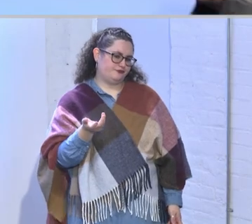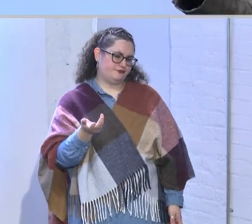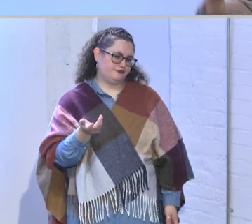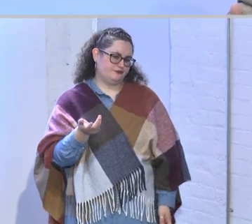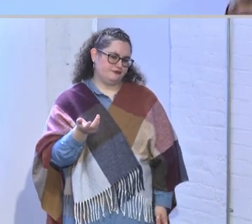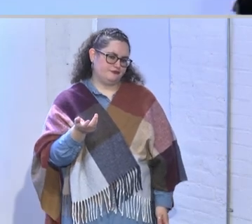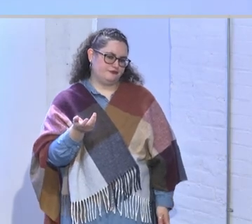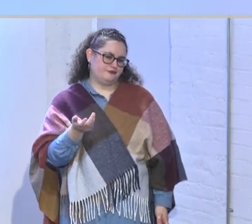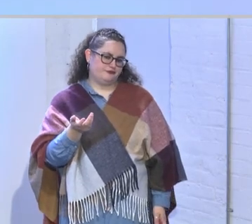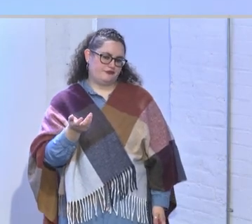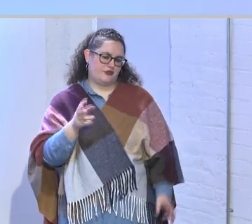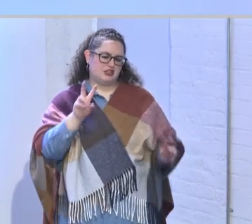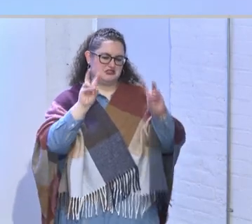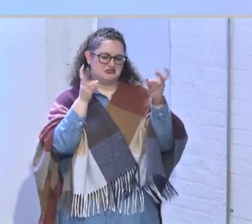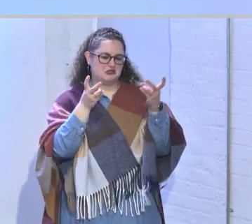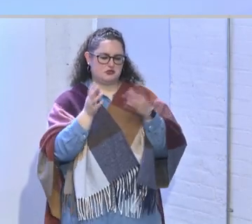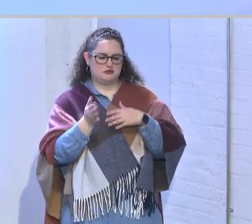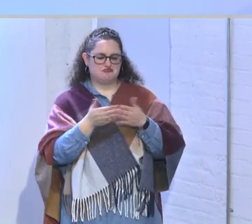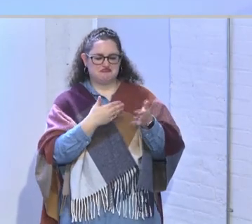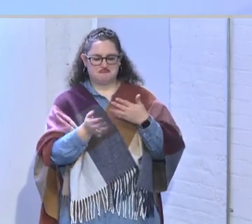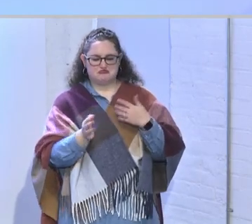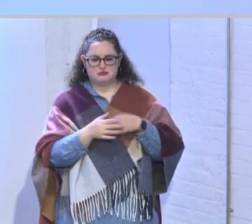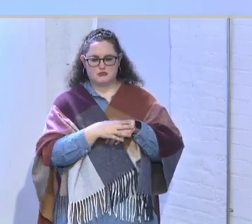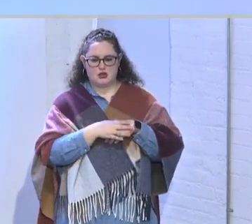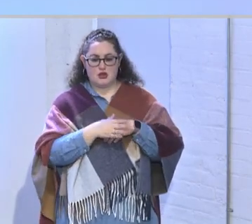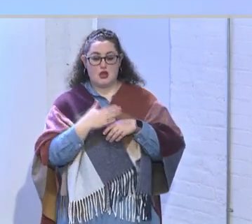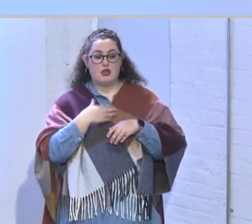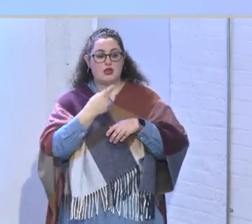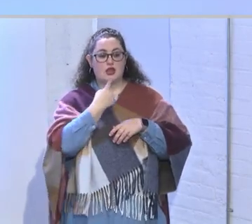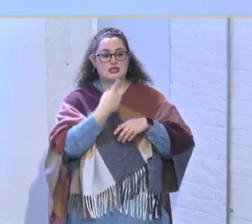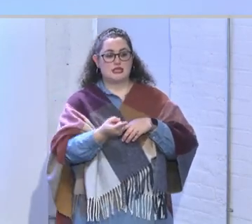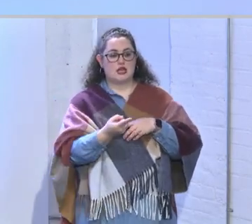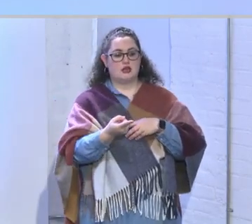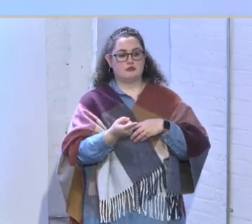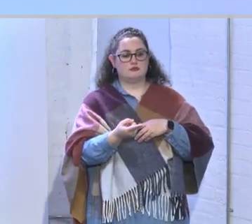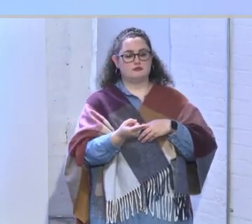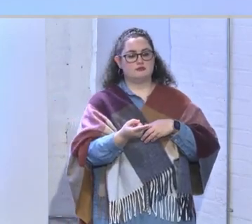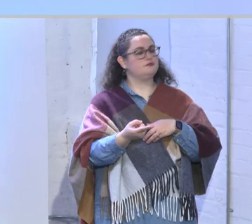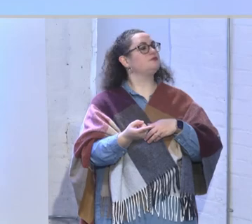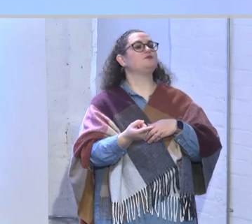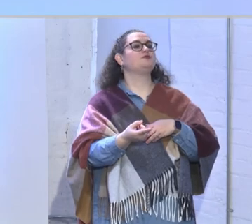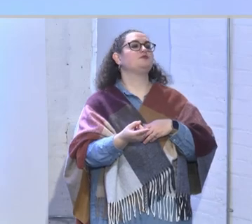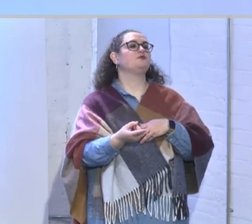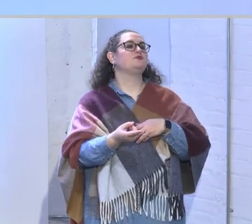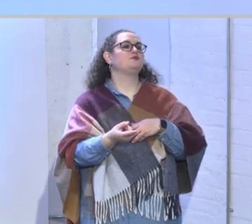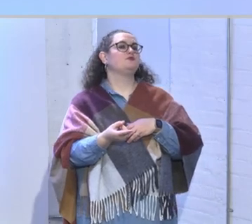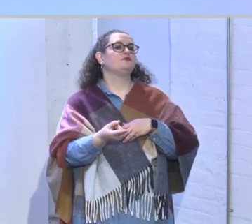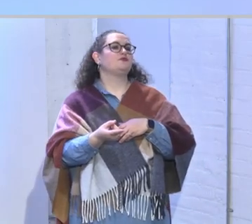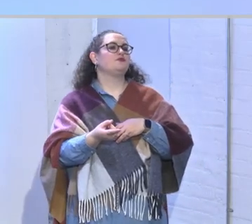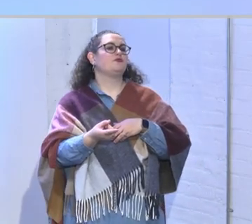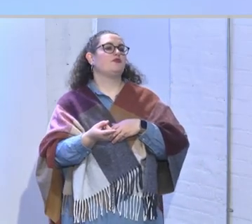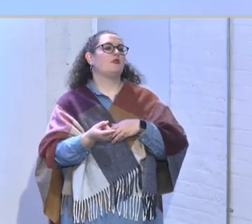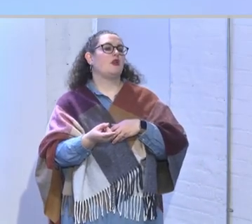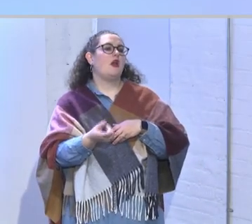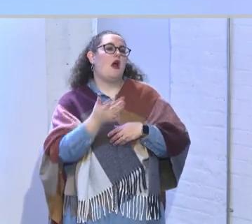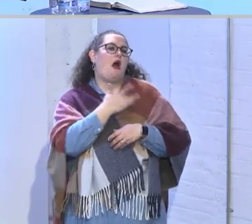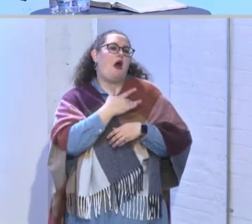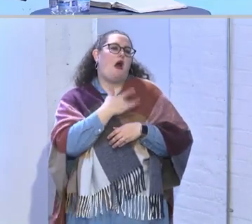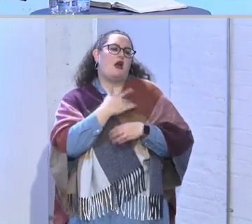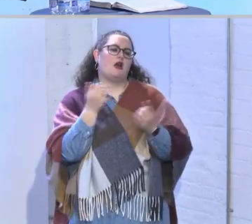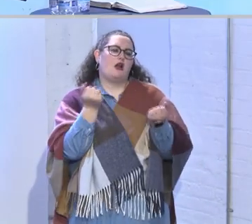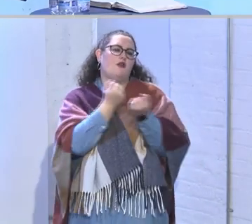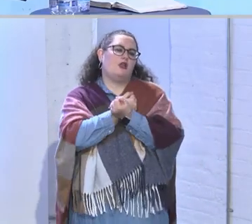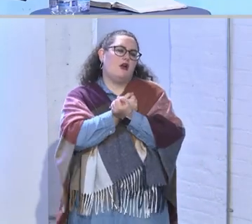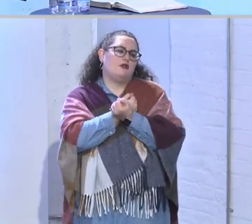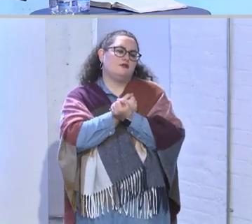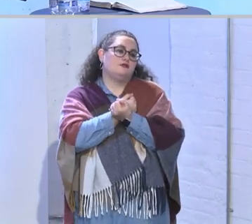trust that anything that we say and anything that I say today would be emanate from a heart of love. We are to speak